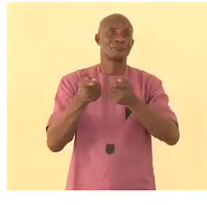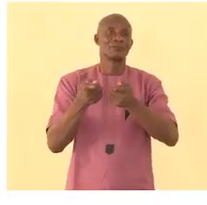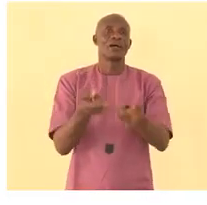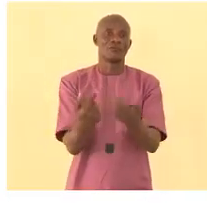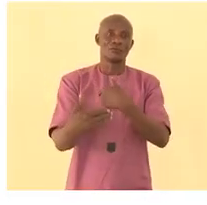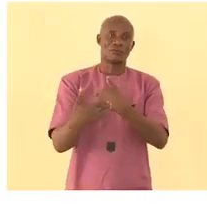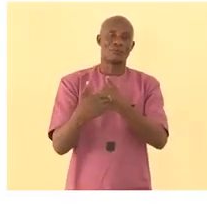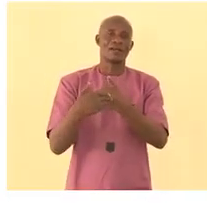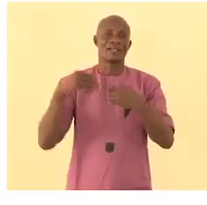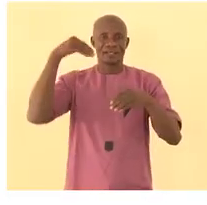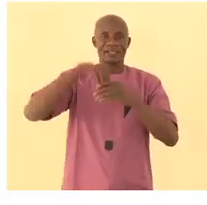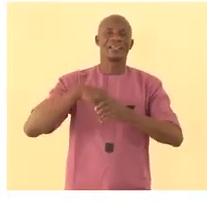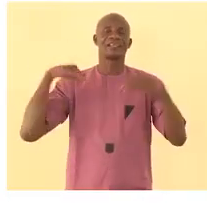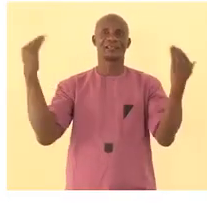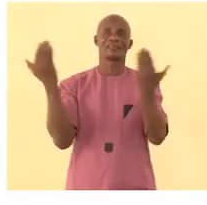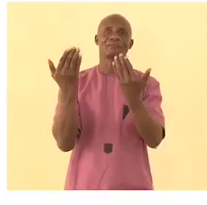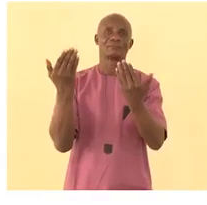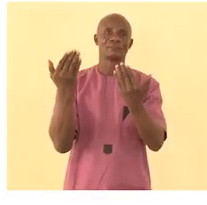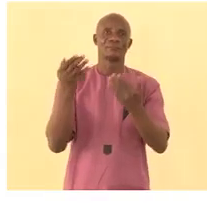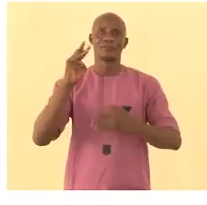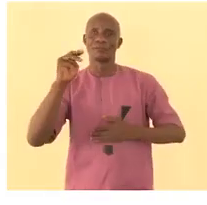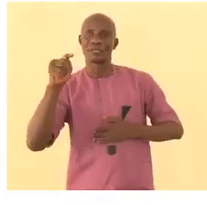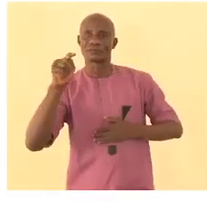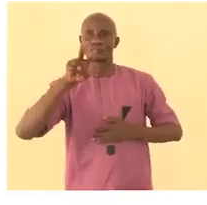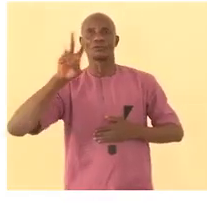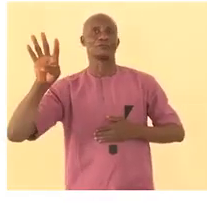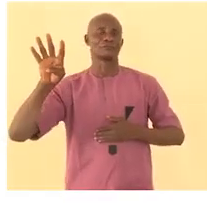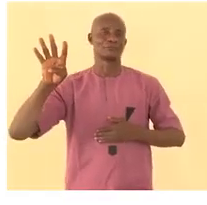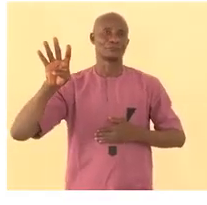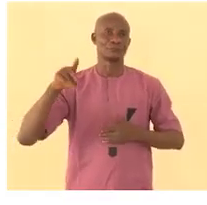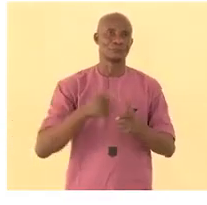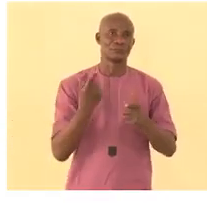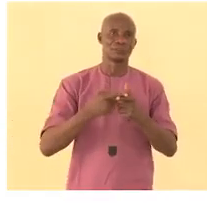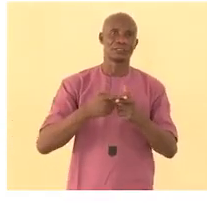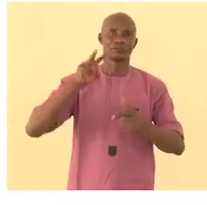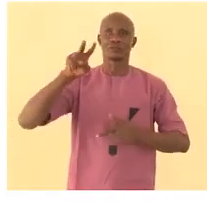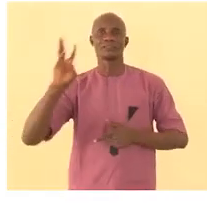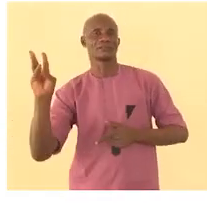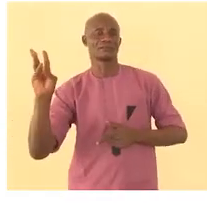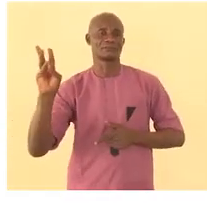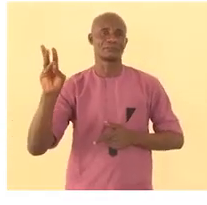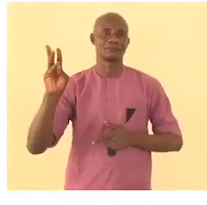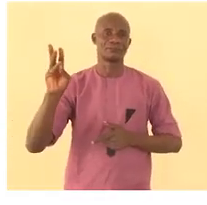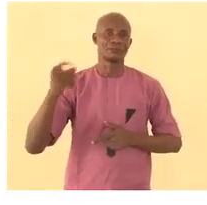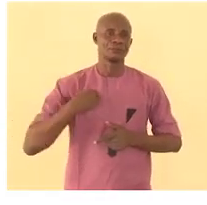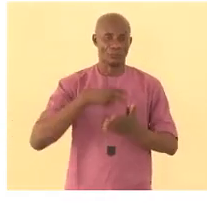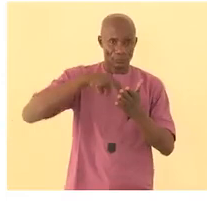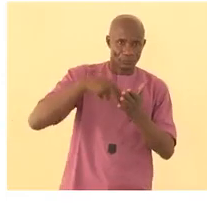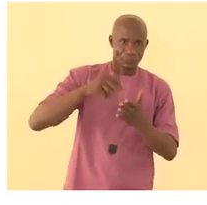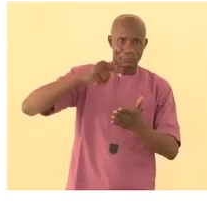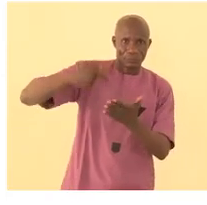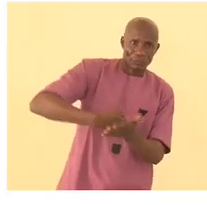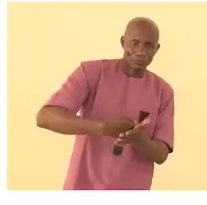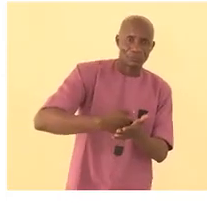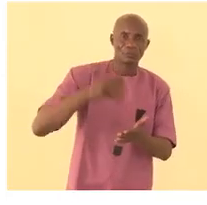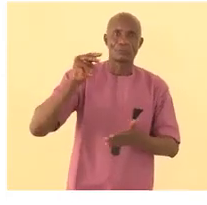and return in the clouds. We read in Matthew chapter 24 and then in chapter 26. We read in